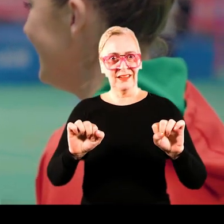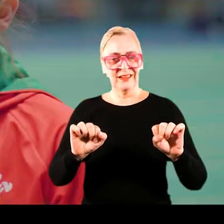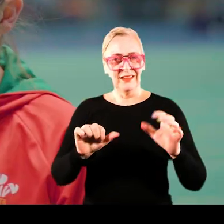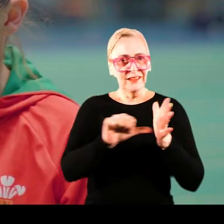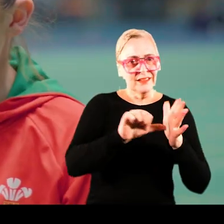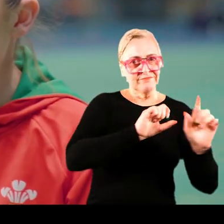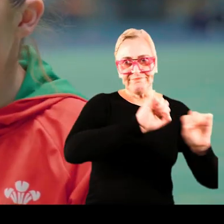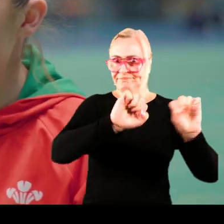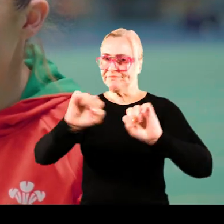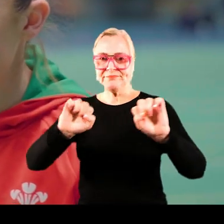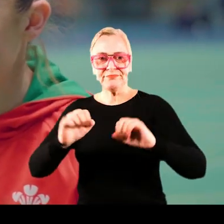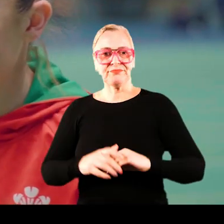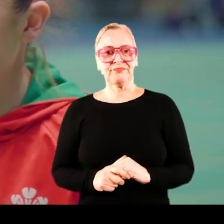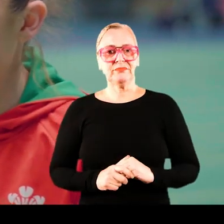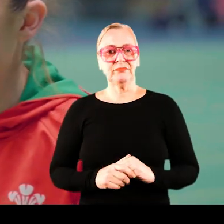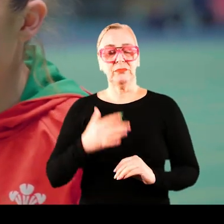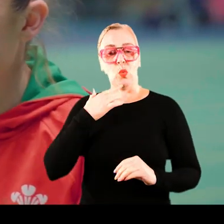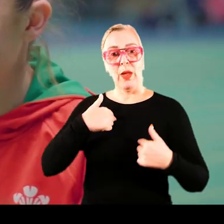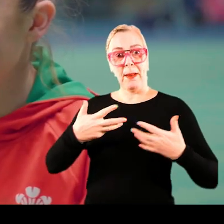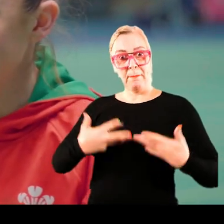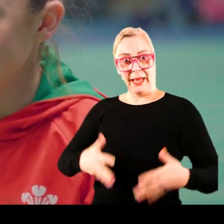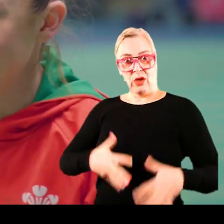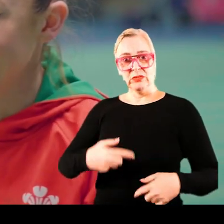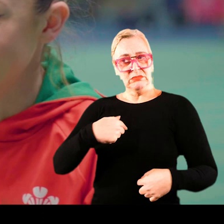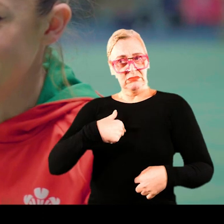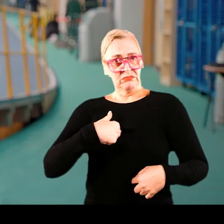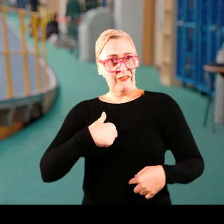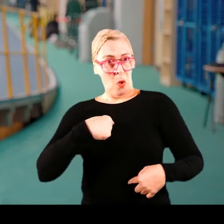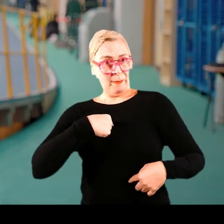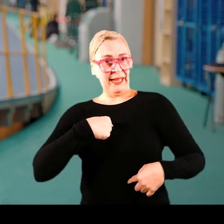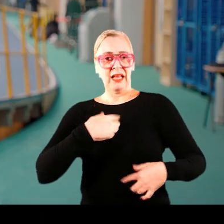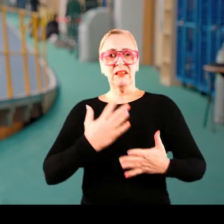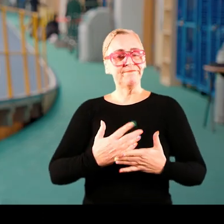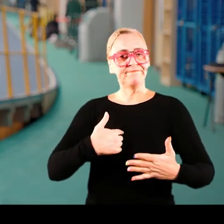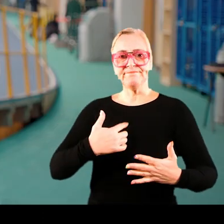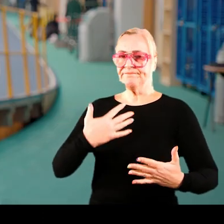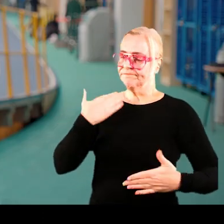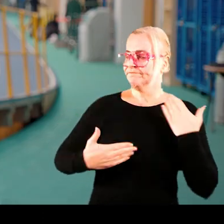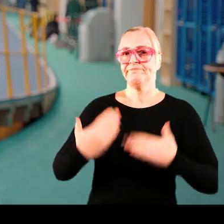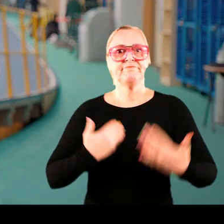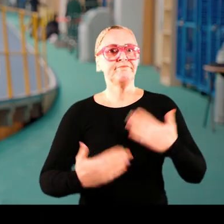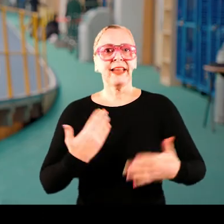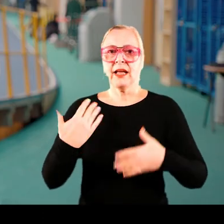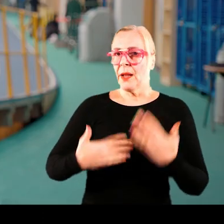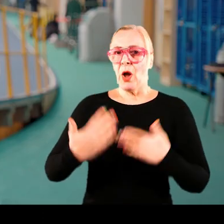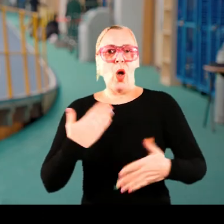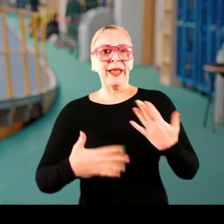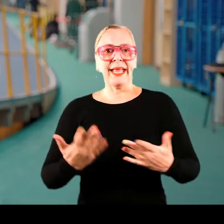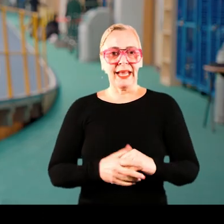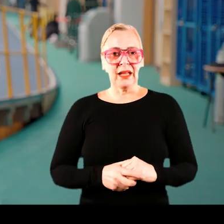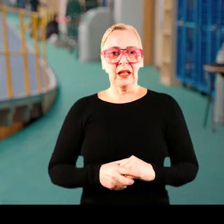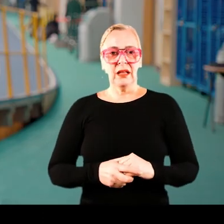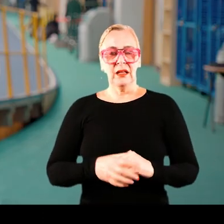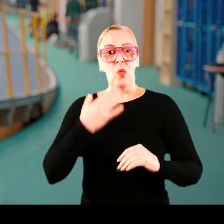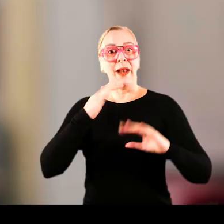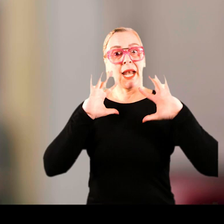individually. Pan dwi ar fy mislif, i fi yn personol, dwi jyst yn craco ymlaen. Pryd dwi'n